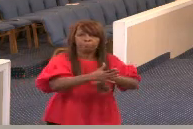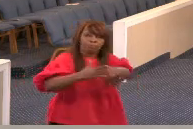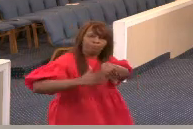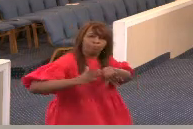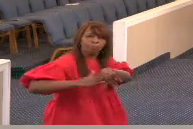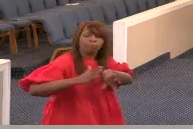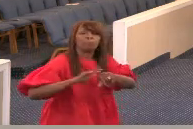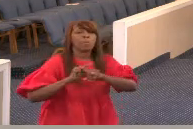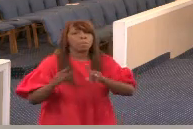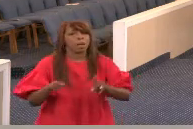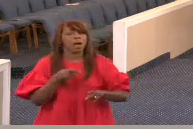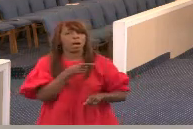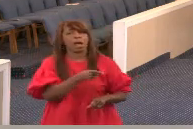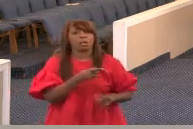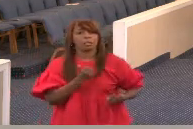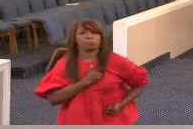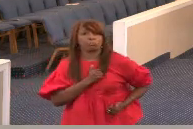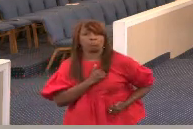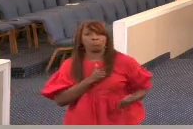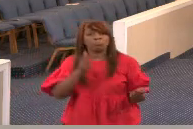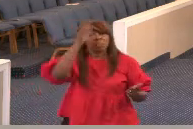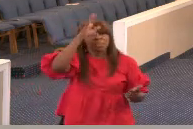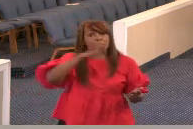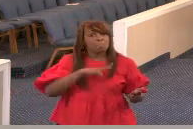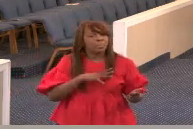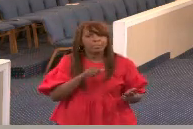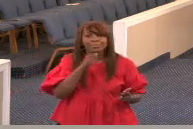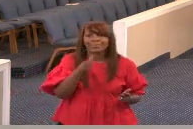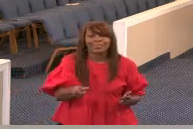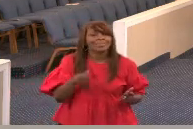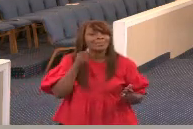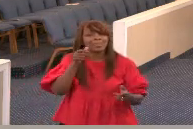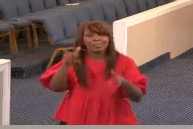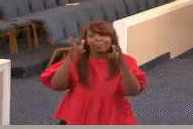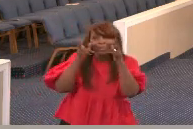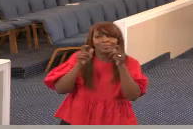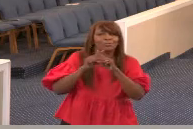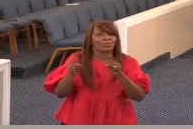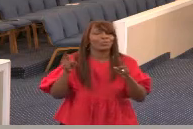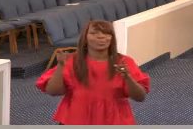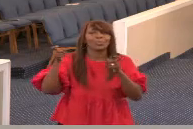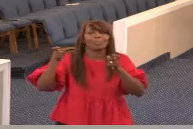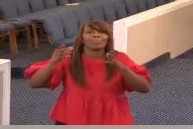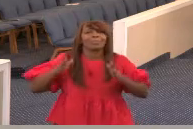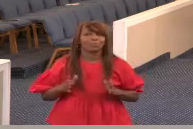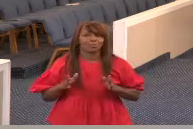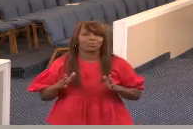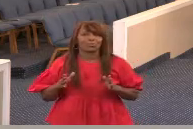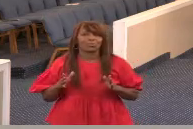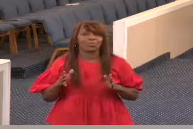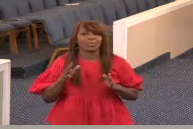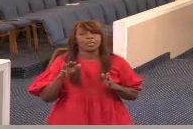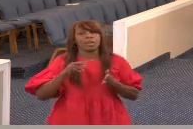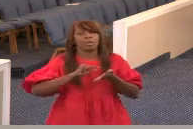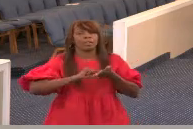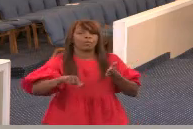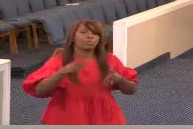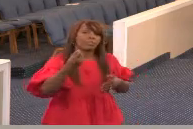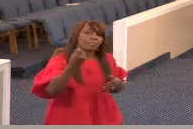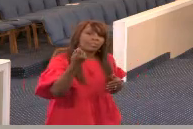But the centurion chose to listen to the master and the owner of the ship. It's in verse